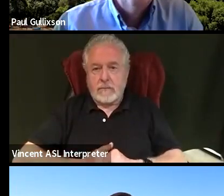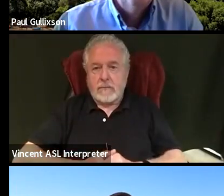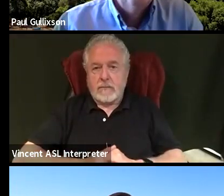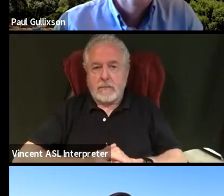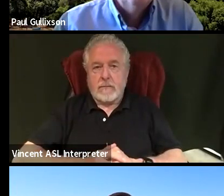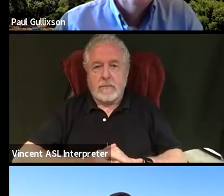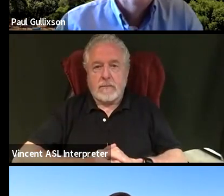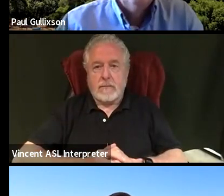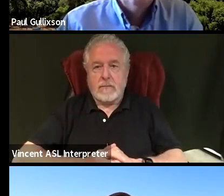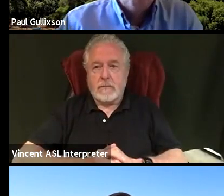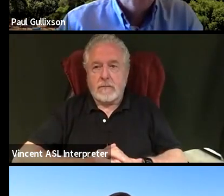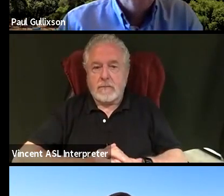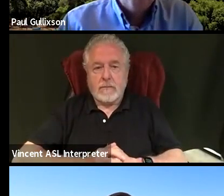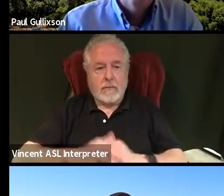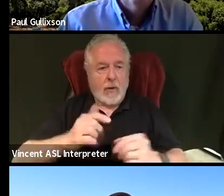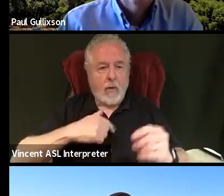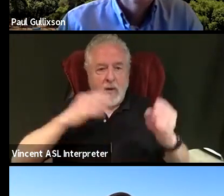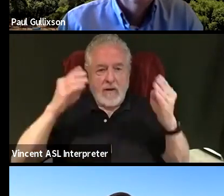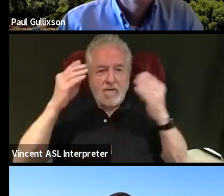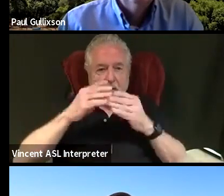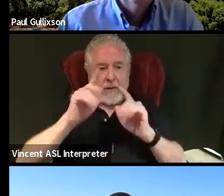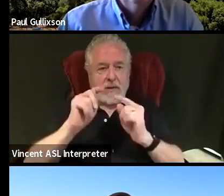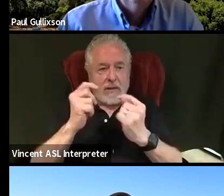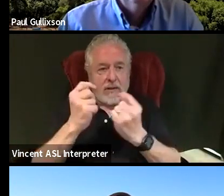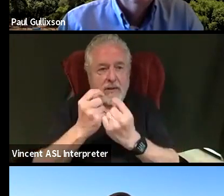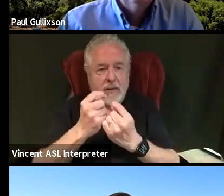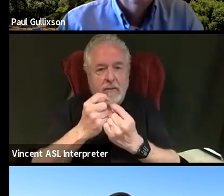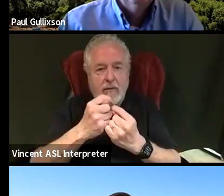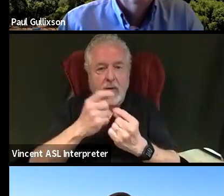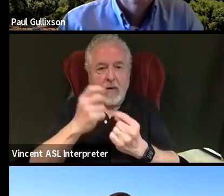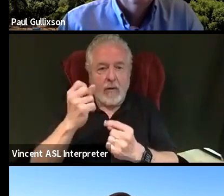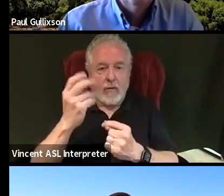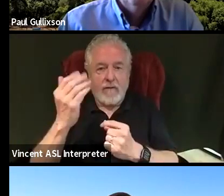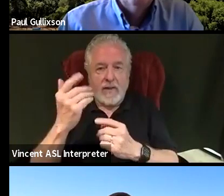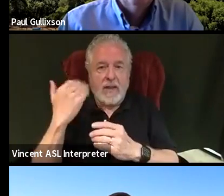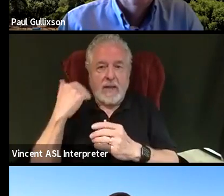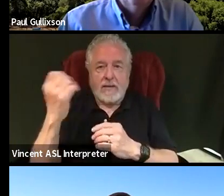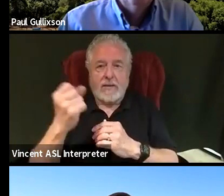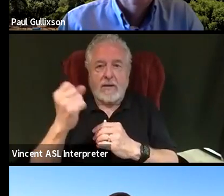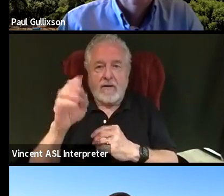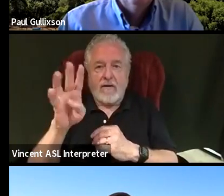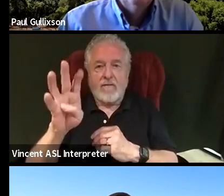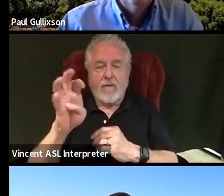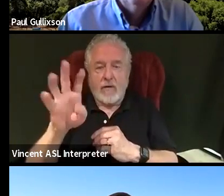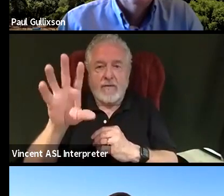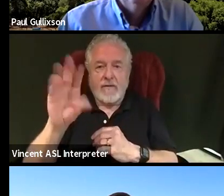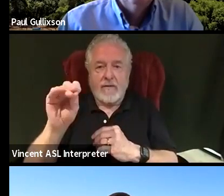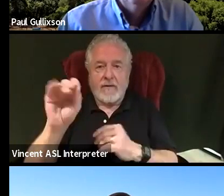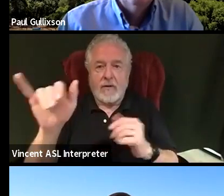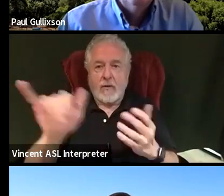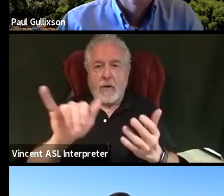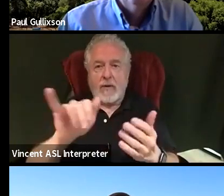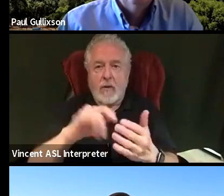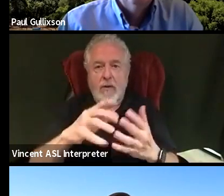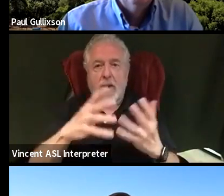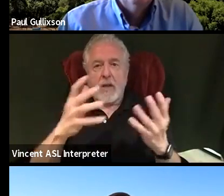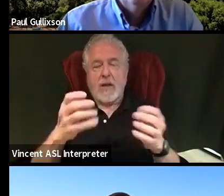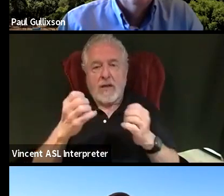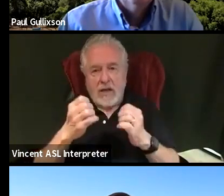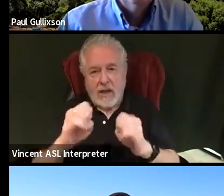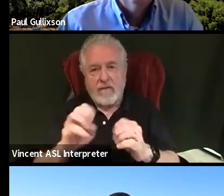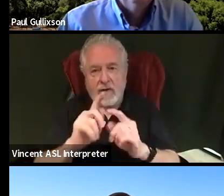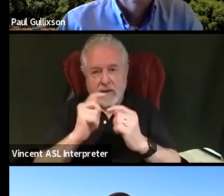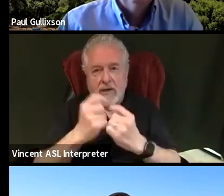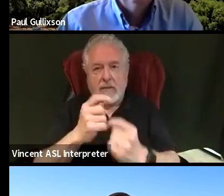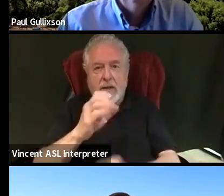We had, we focused our teen focus 12 to 15 last Saturday, had about 450 as well. And that was a lot of effort with our